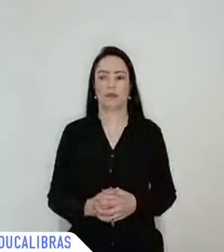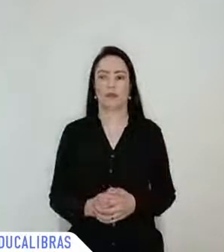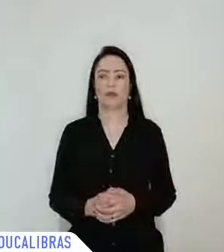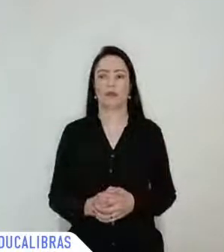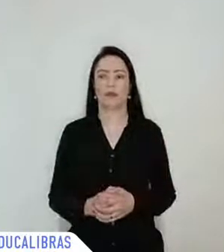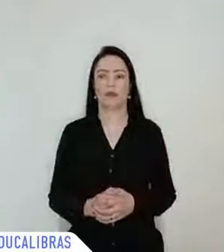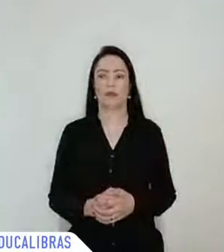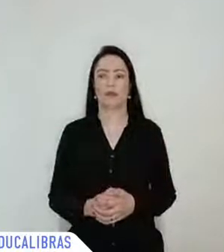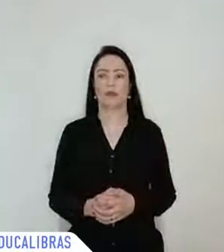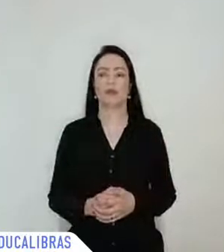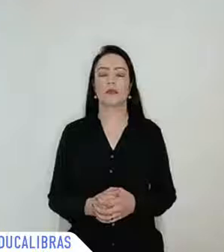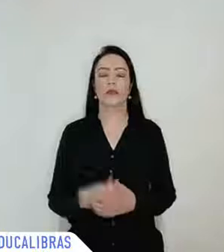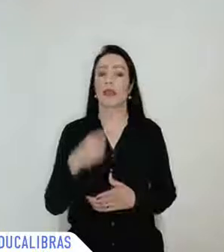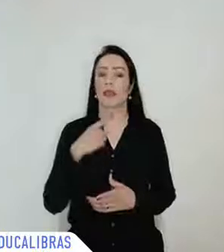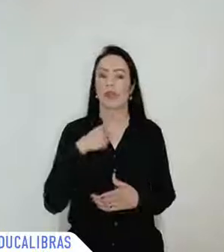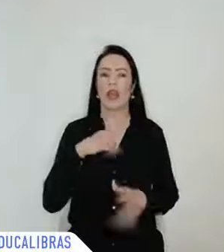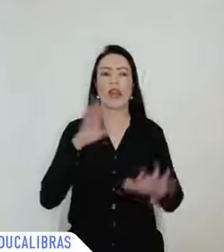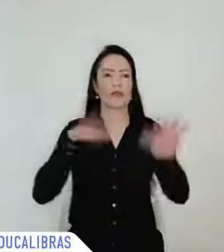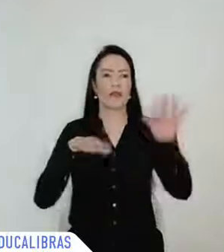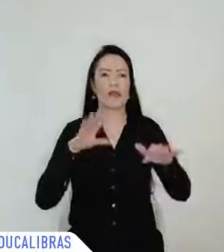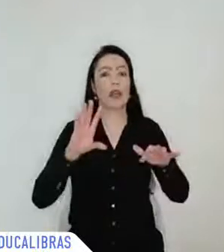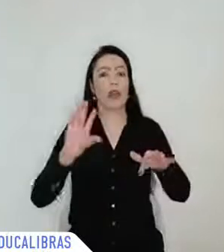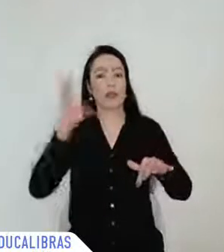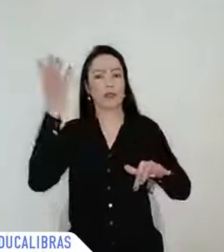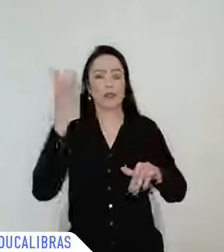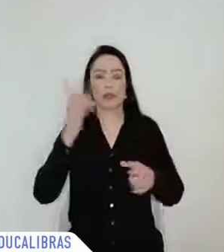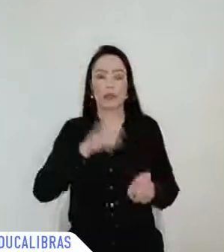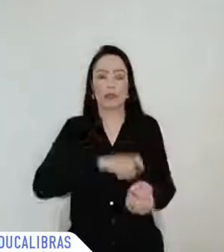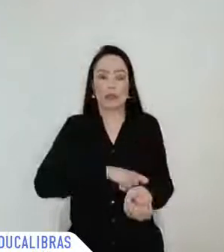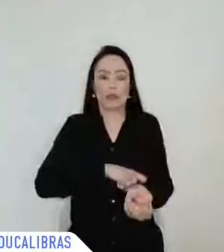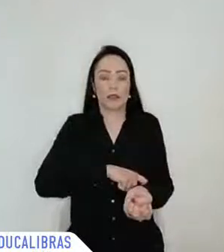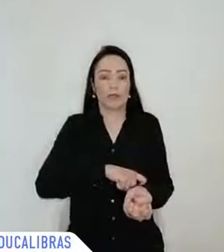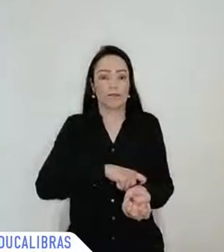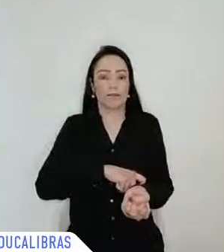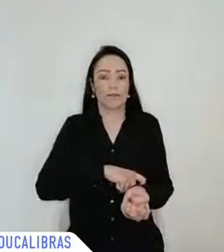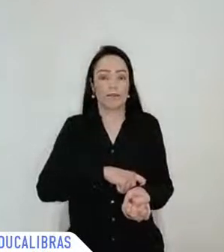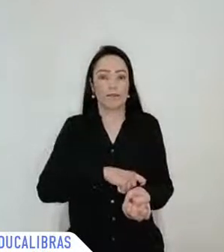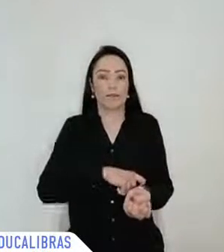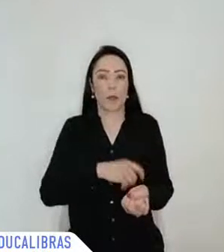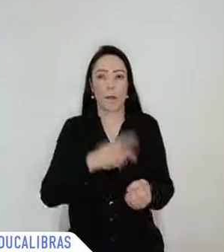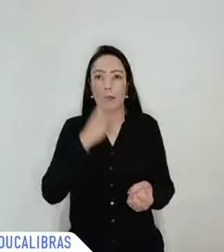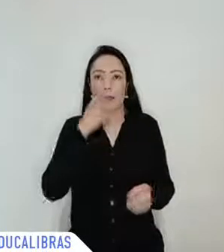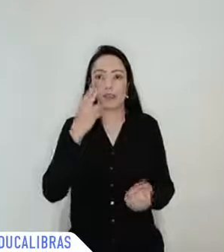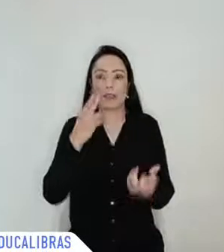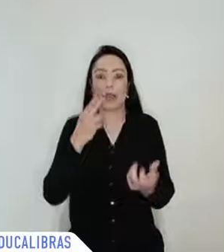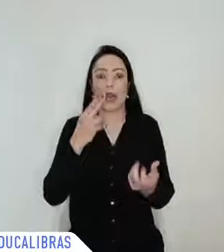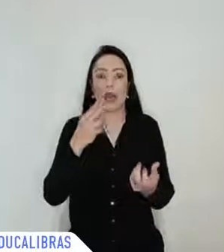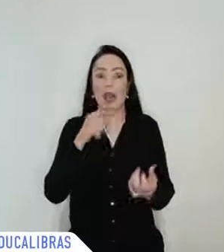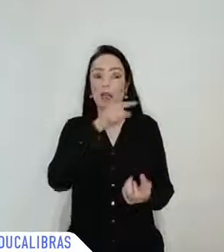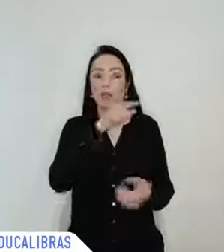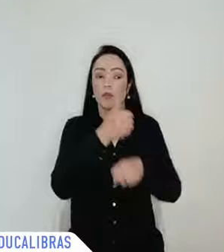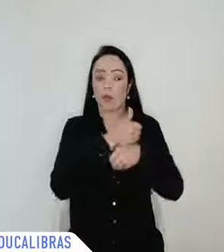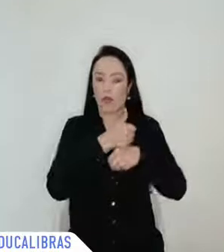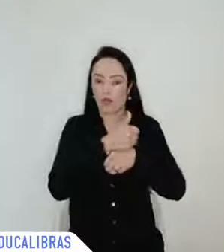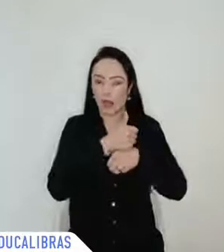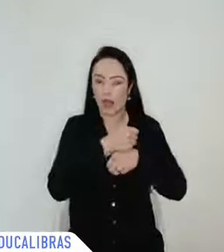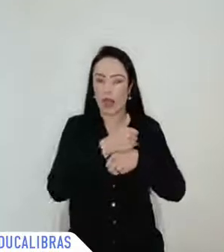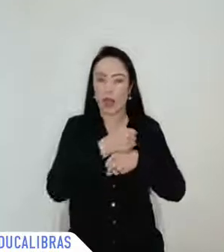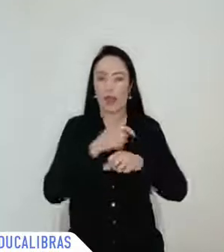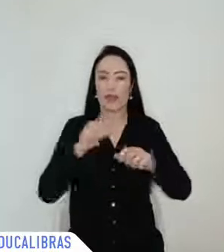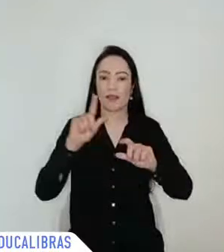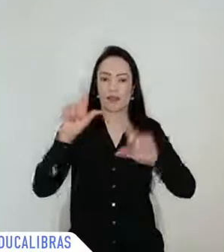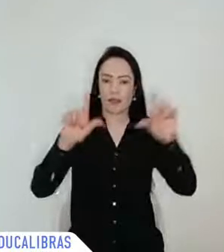America. Then these are tense moments, and during times like this, the journalists are going to